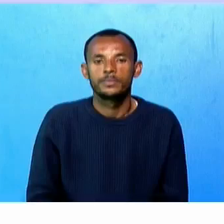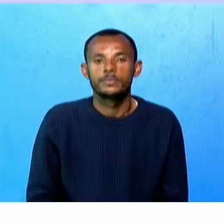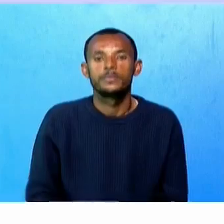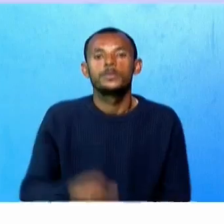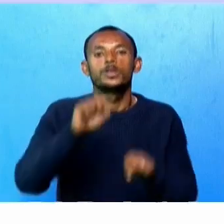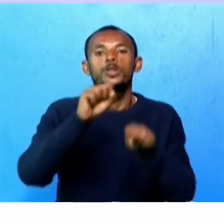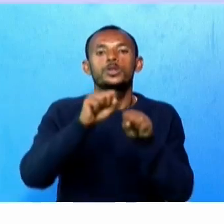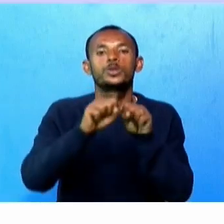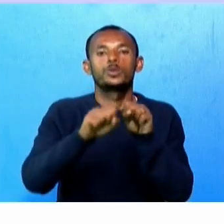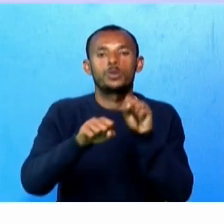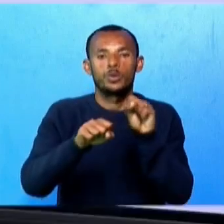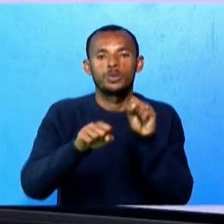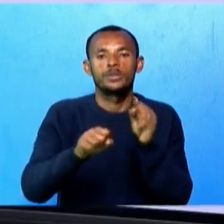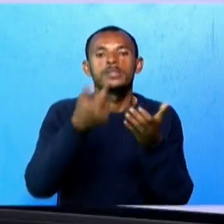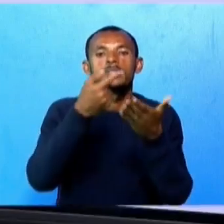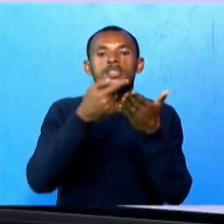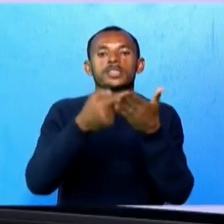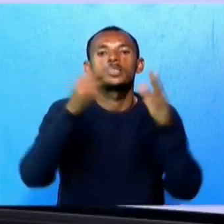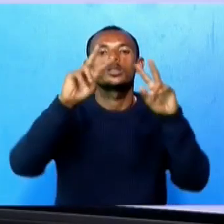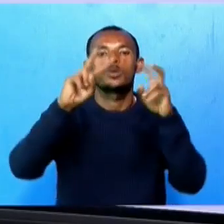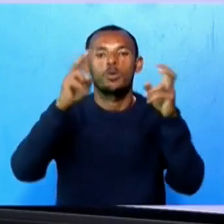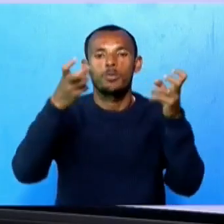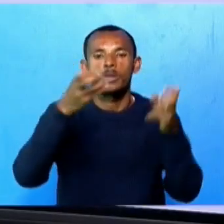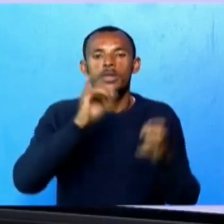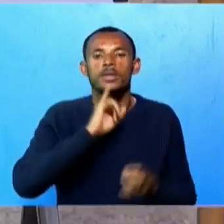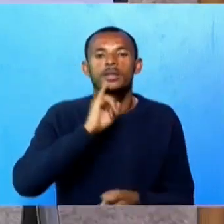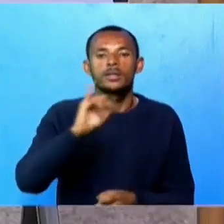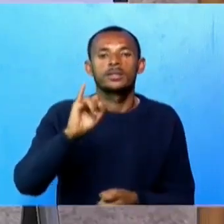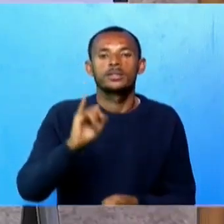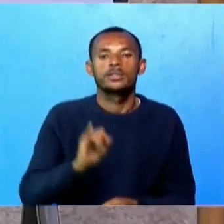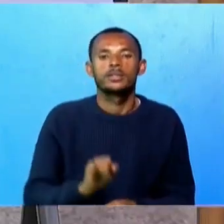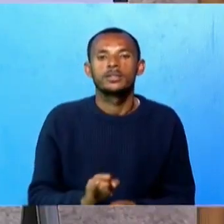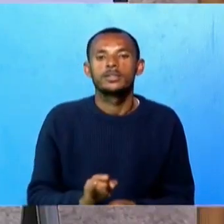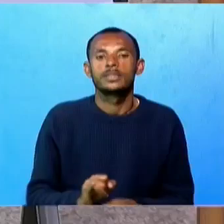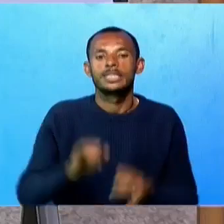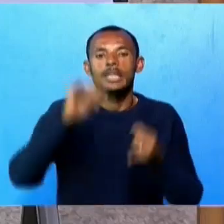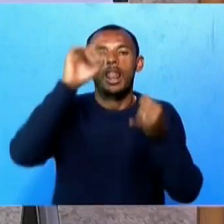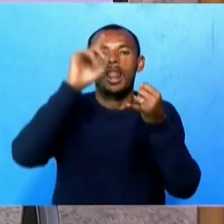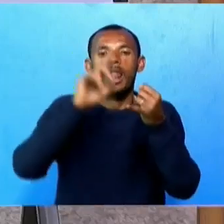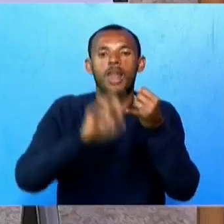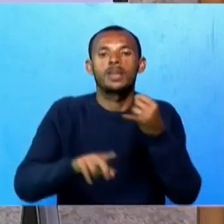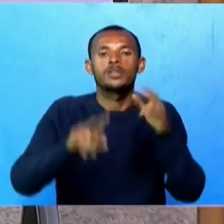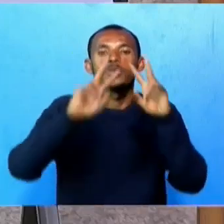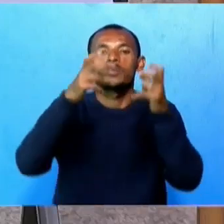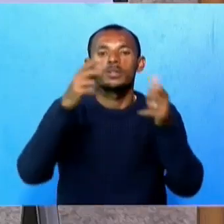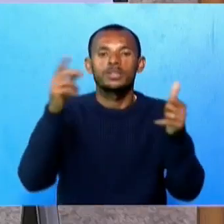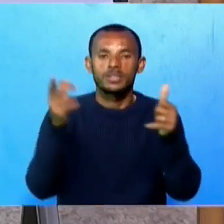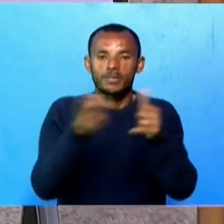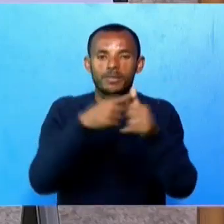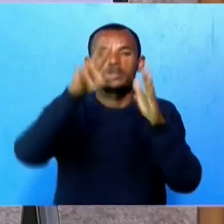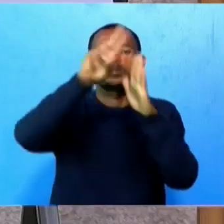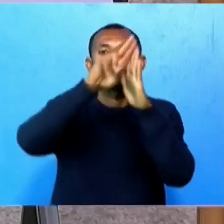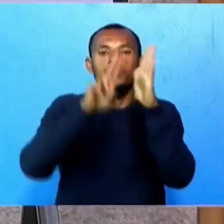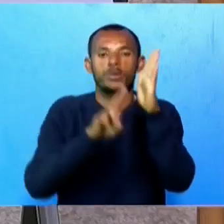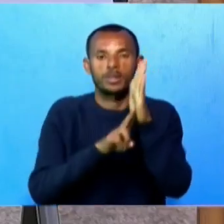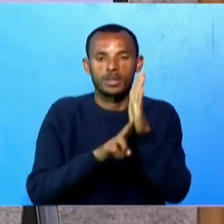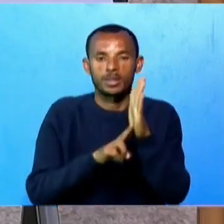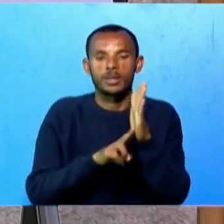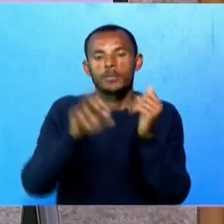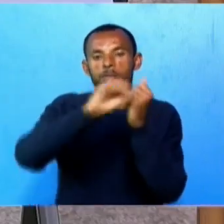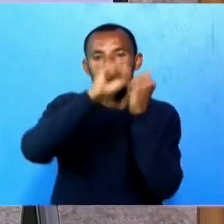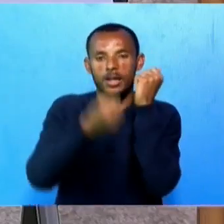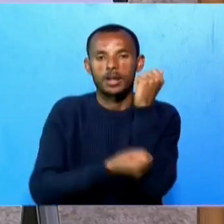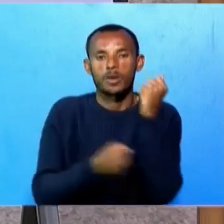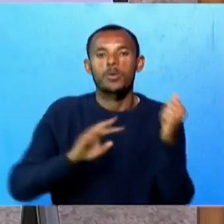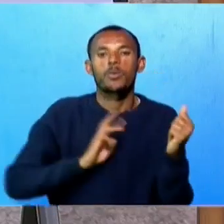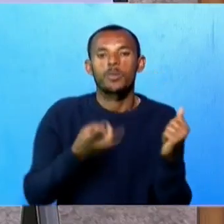So this topic is the last topic in the first unit, okay? Basically, we